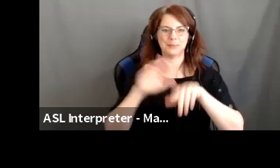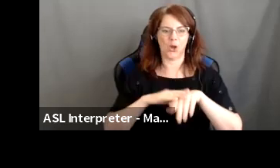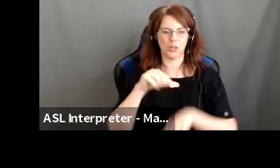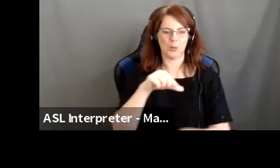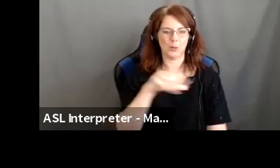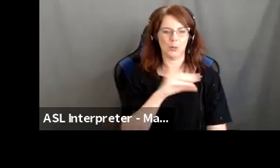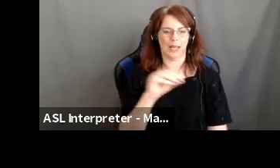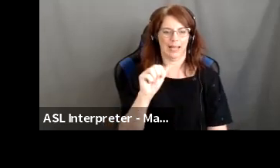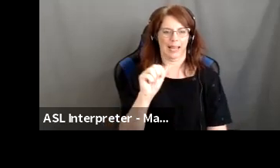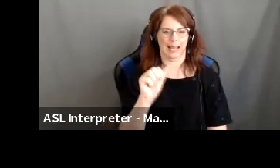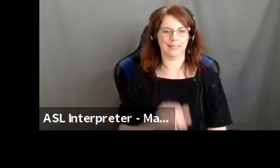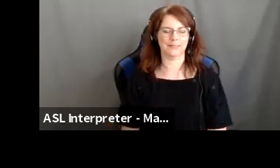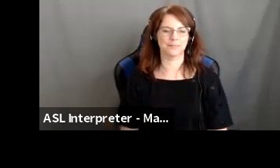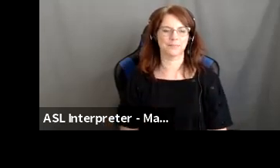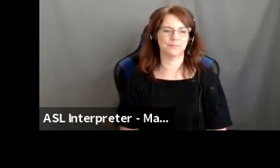Q&A